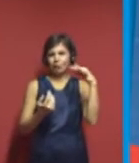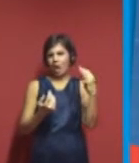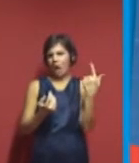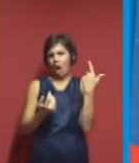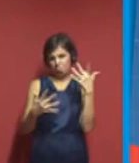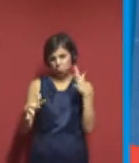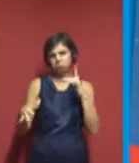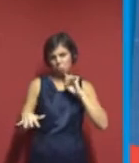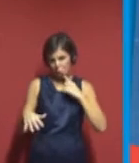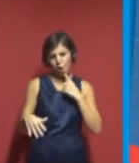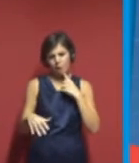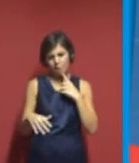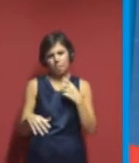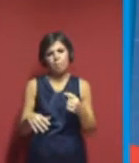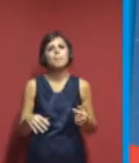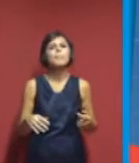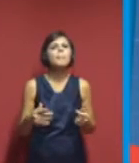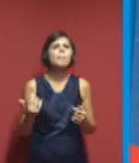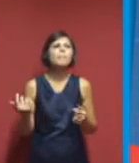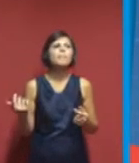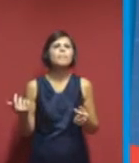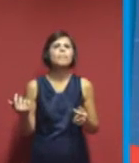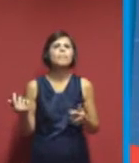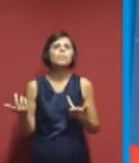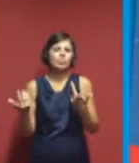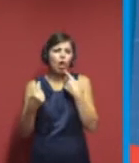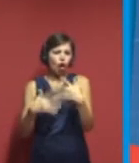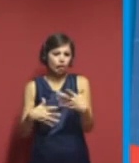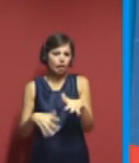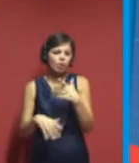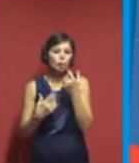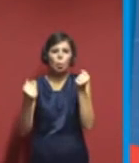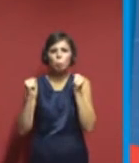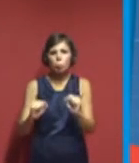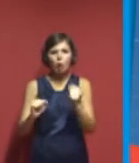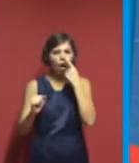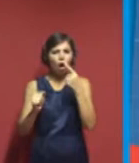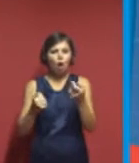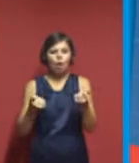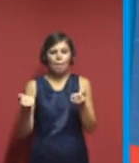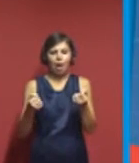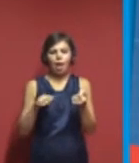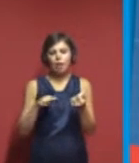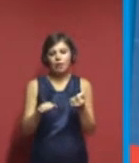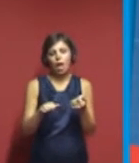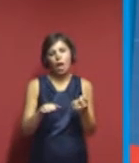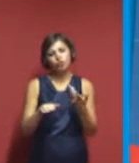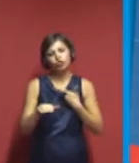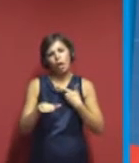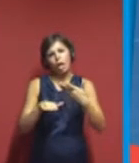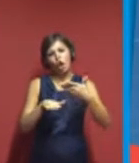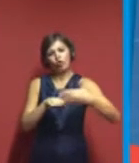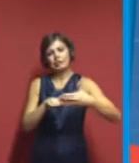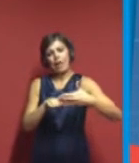make a decision in order to avoid obstacles. It is something that is spinning all of the time, about 20 times per second. This is a screenshot, a picture of my